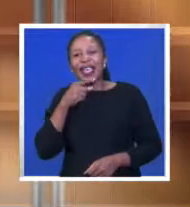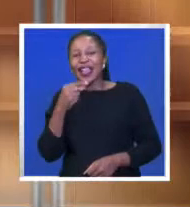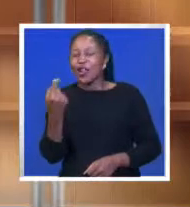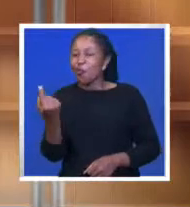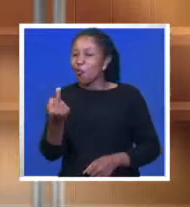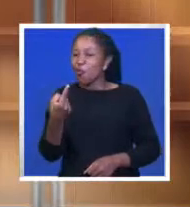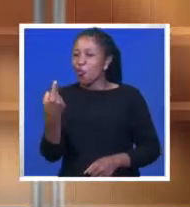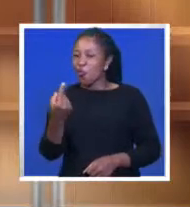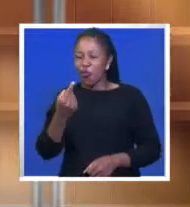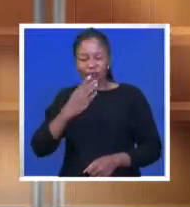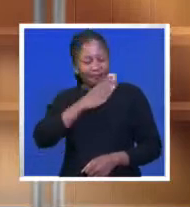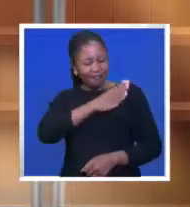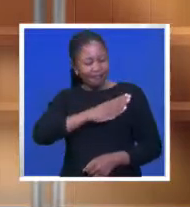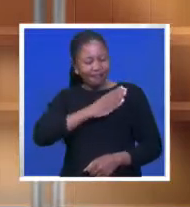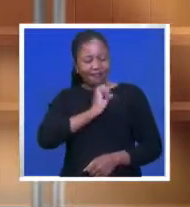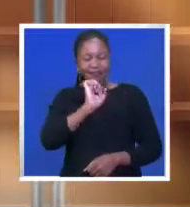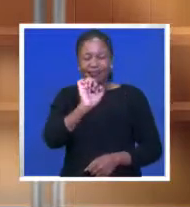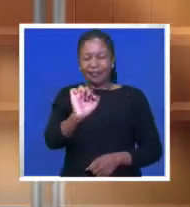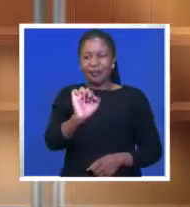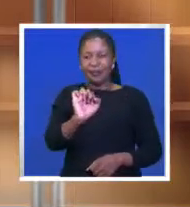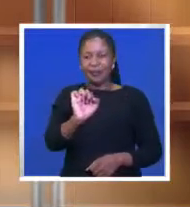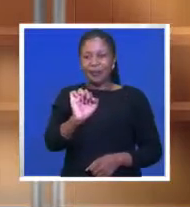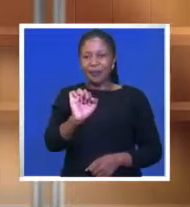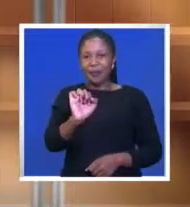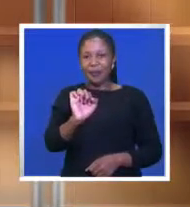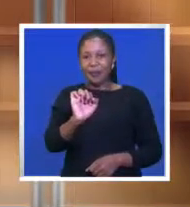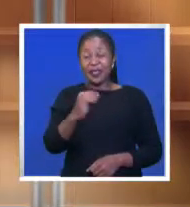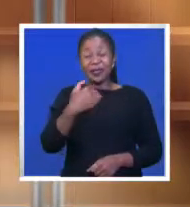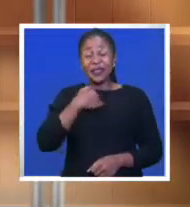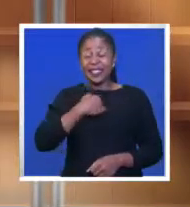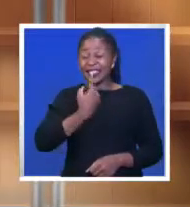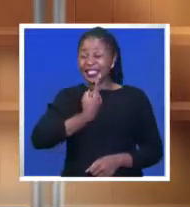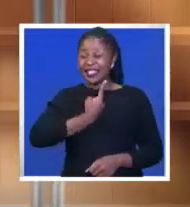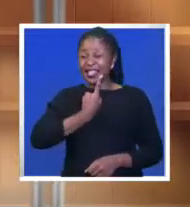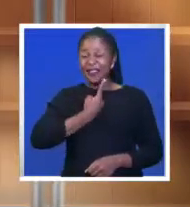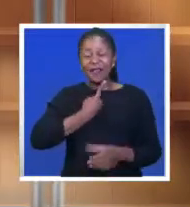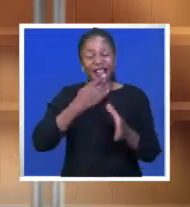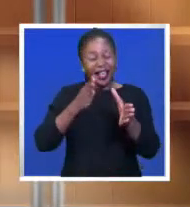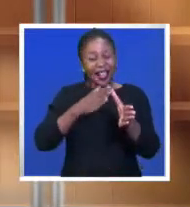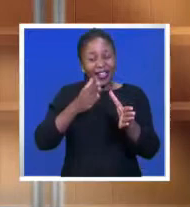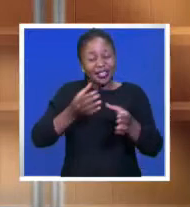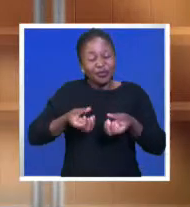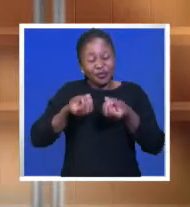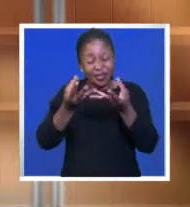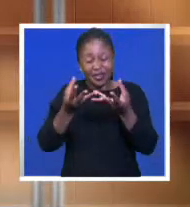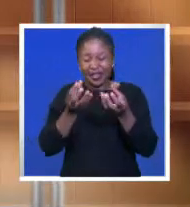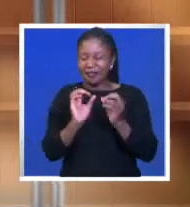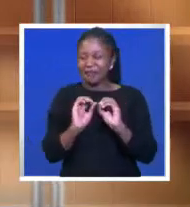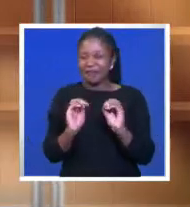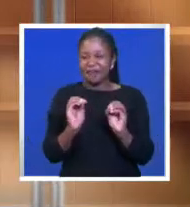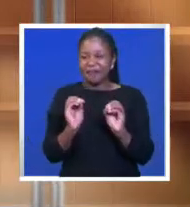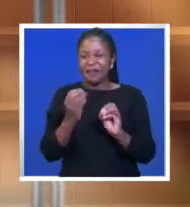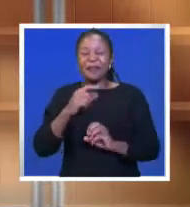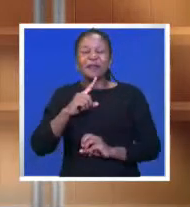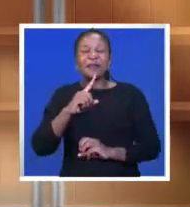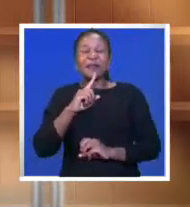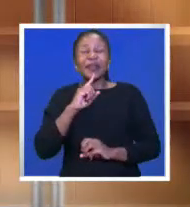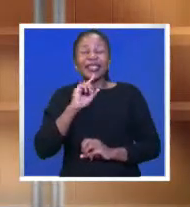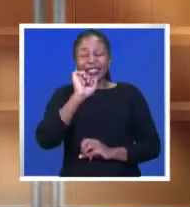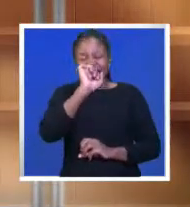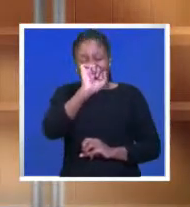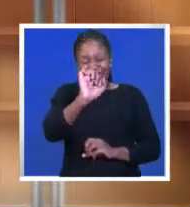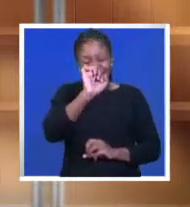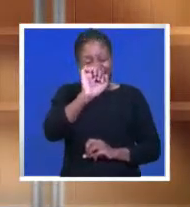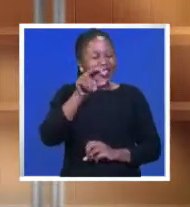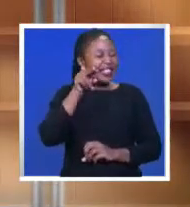story? Like I said, I'm not going to give you the response, but you will have to respond during your own time, having gone through